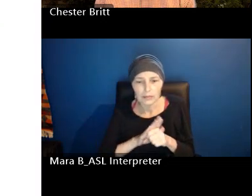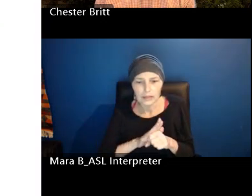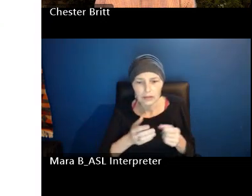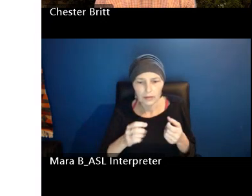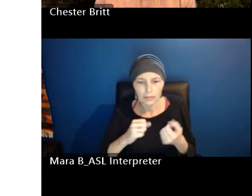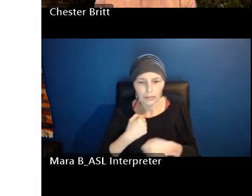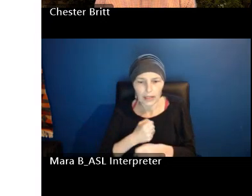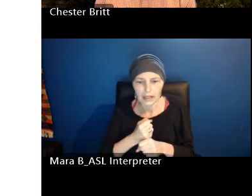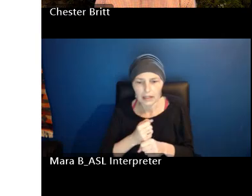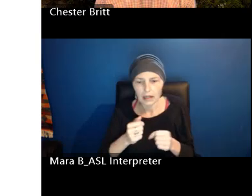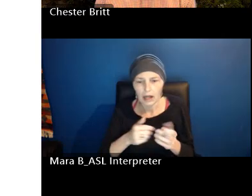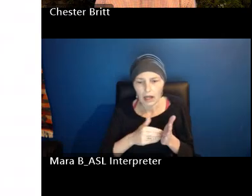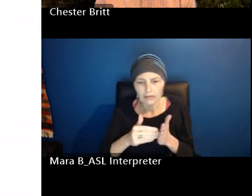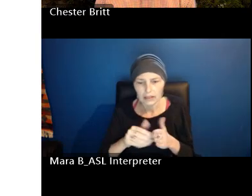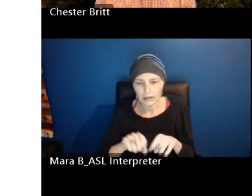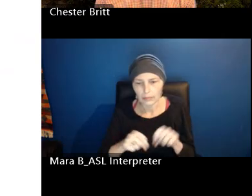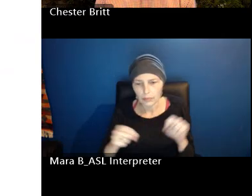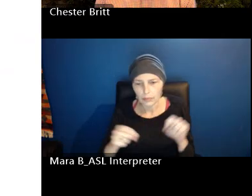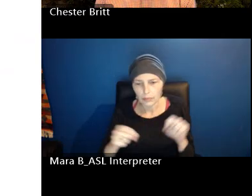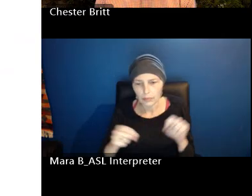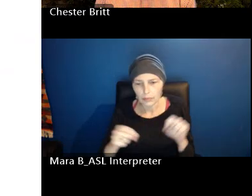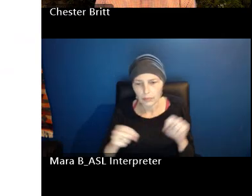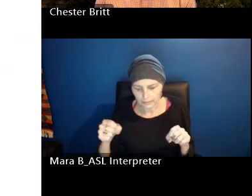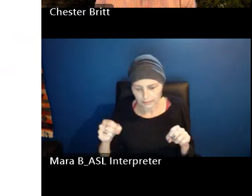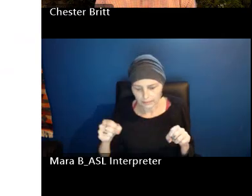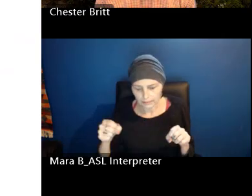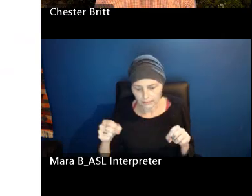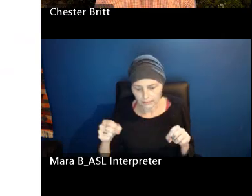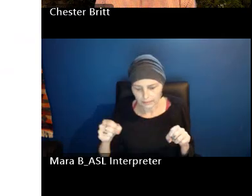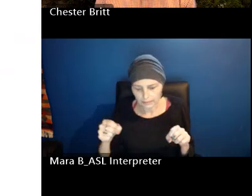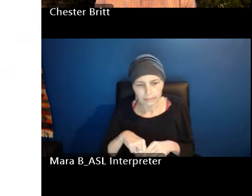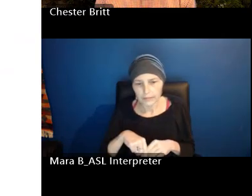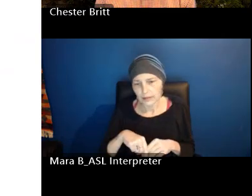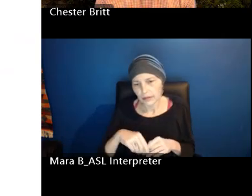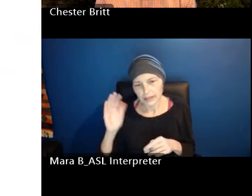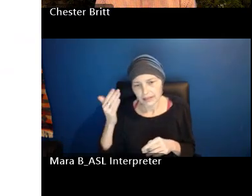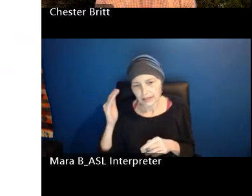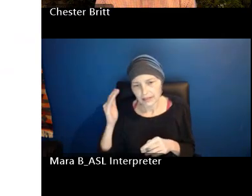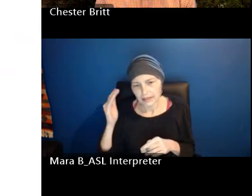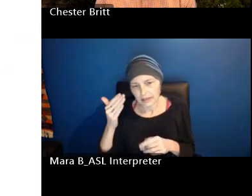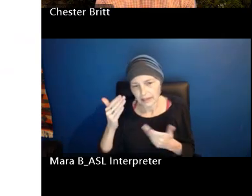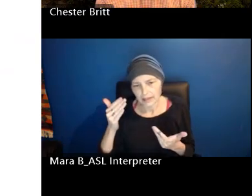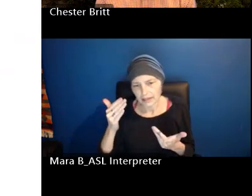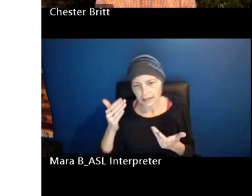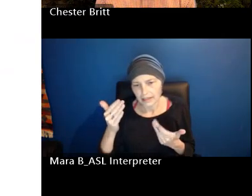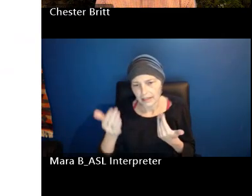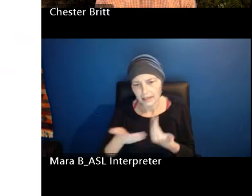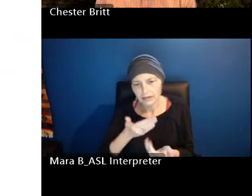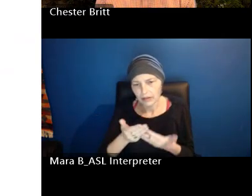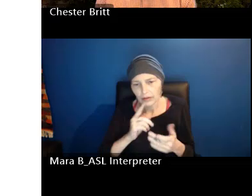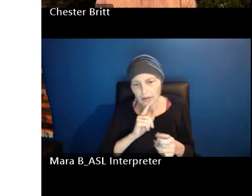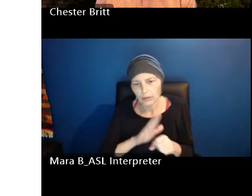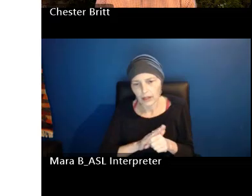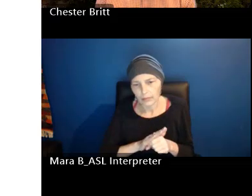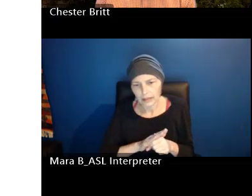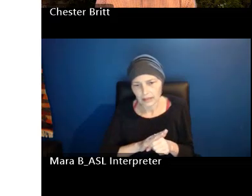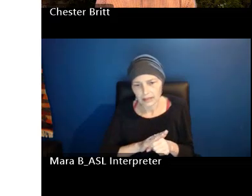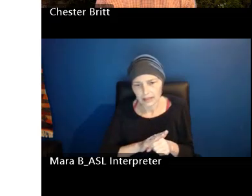continued assistance, even if they promised to help you in some way. Someone's looking to pocket more money as far as